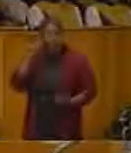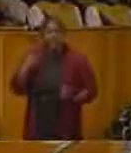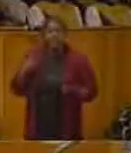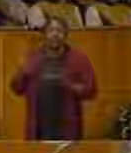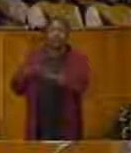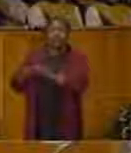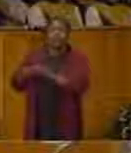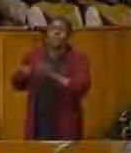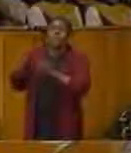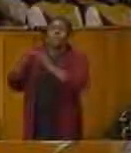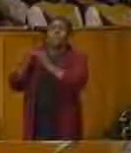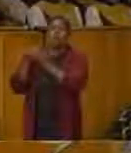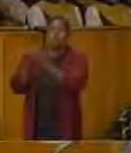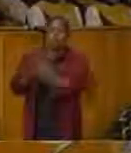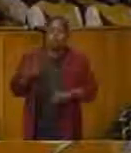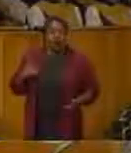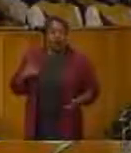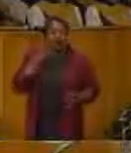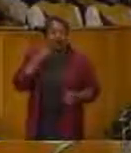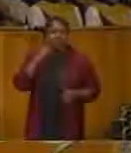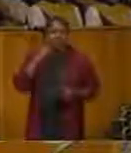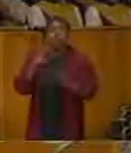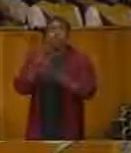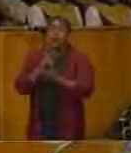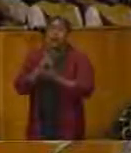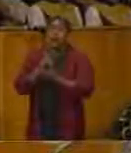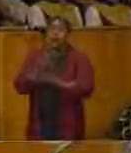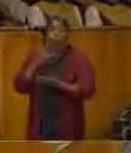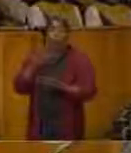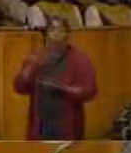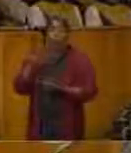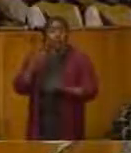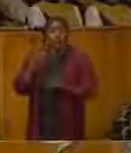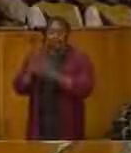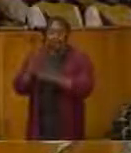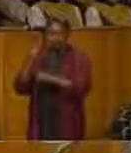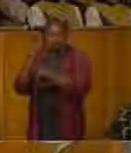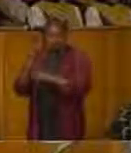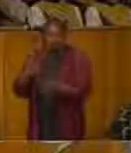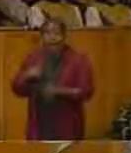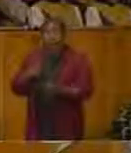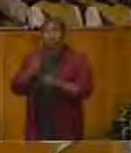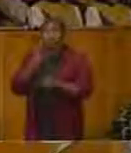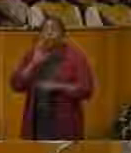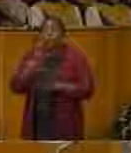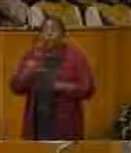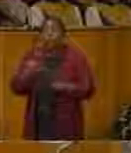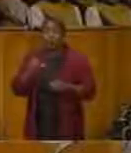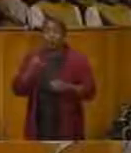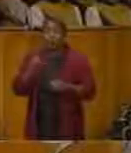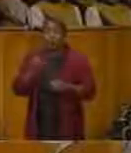more. I think the gospel of the OJs is right. People will